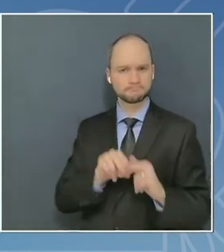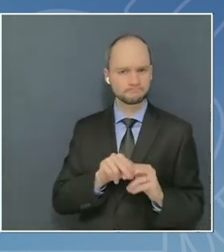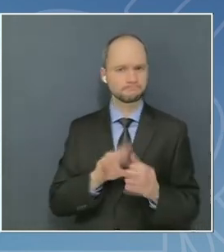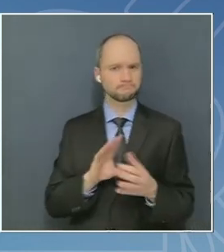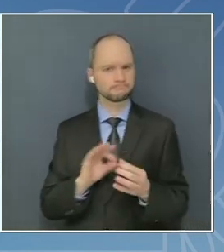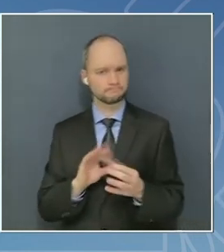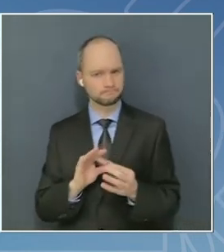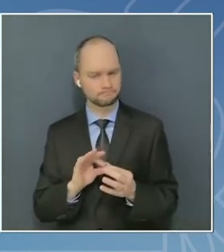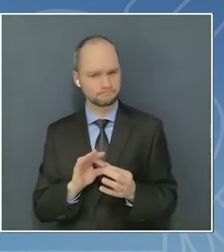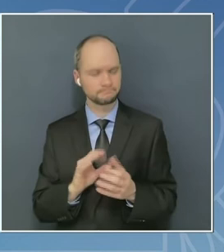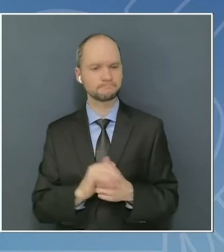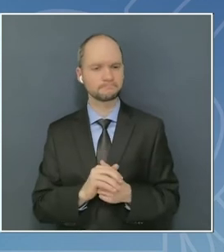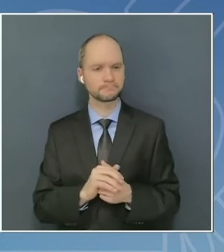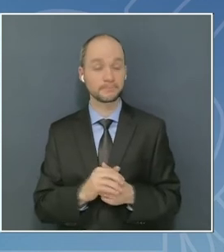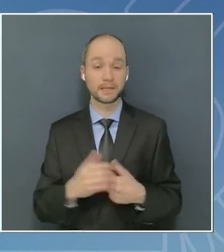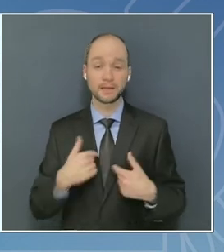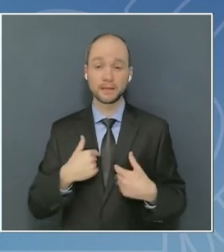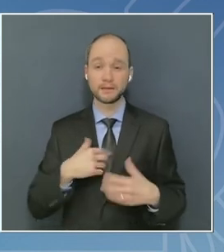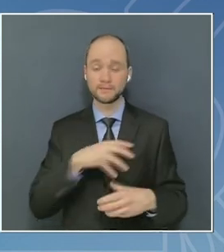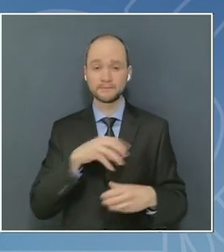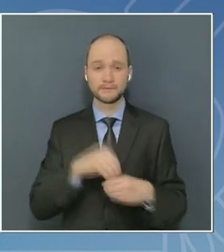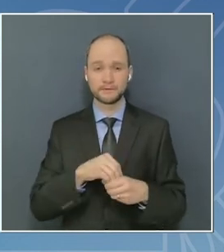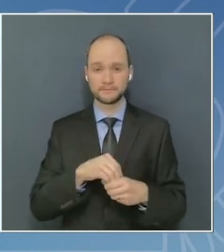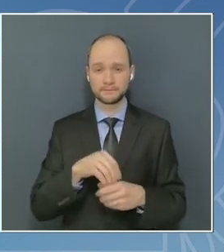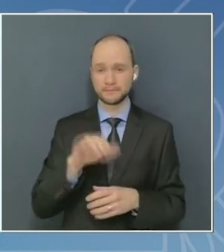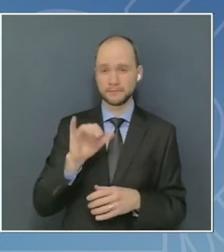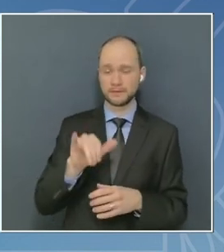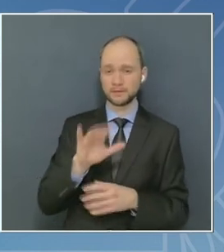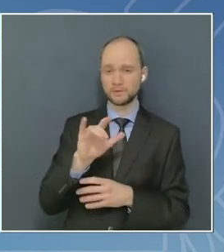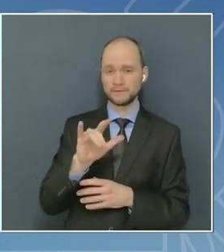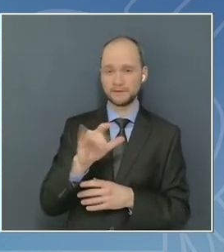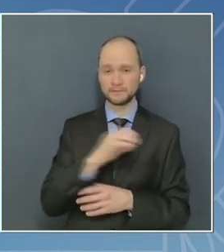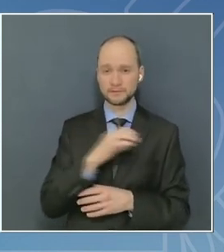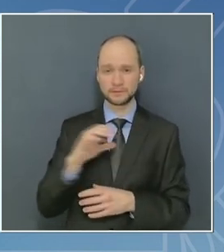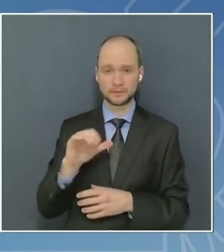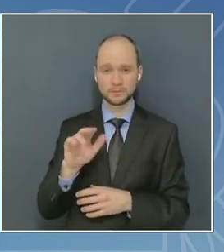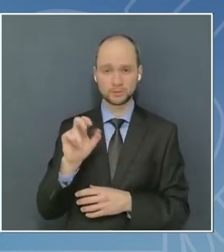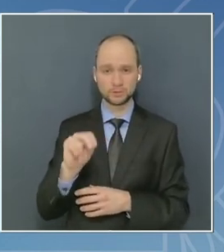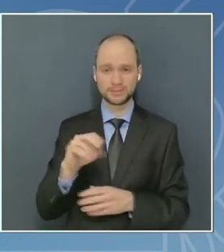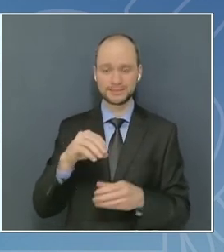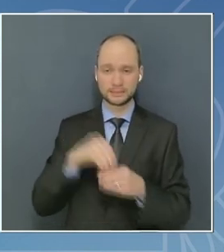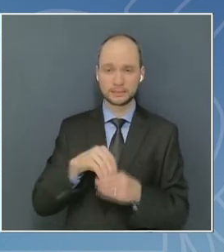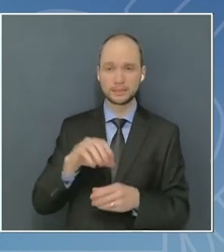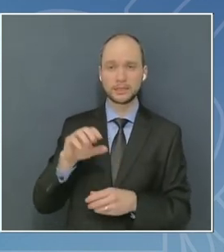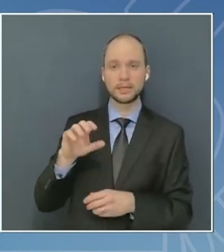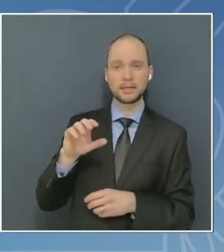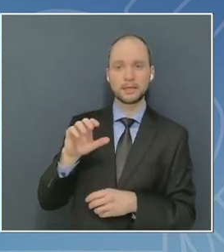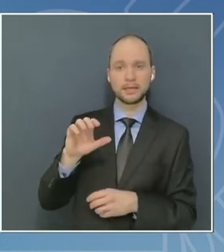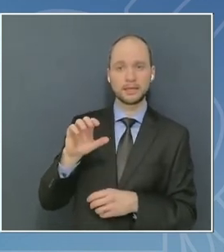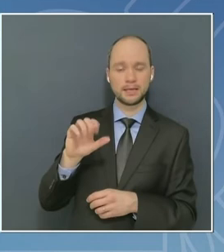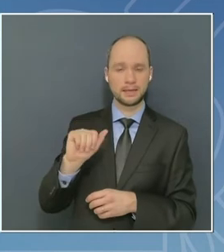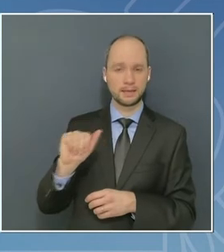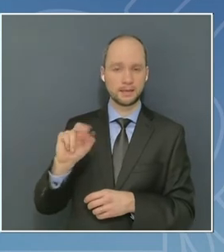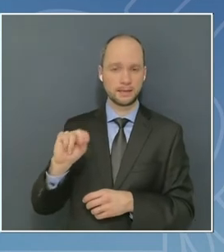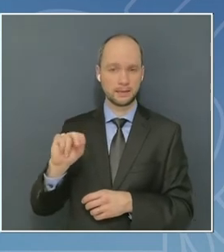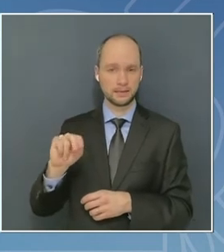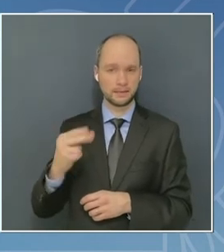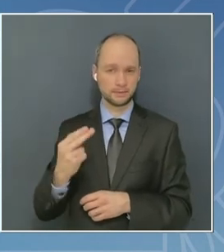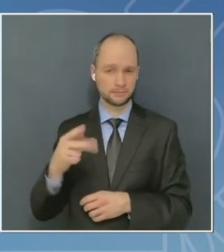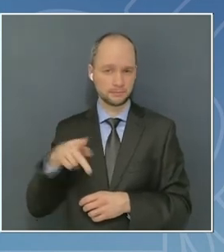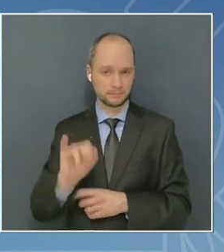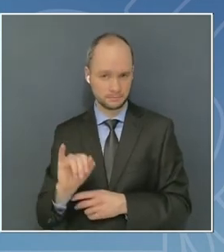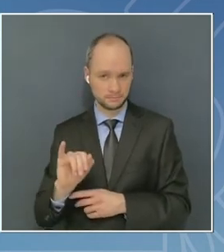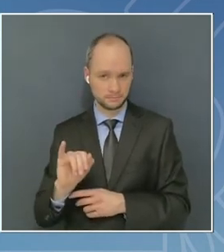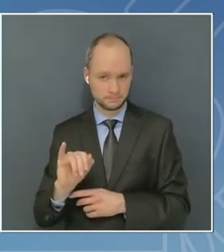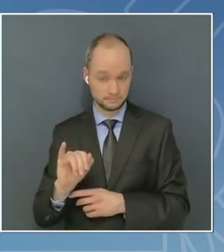I'm part of the 25th commissioner in the ANHPI. Without going to further detail, we